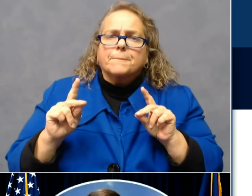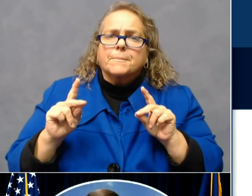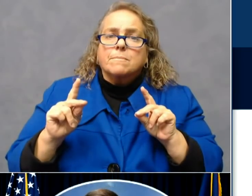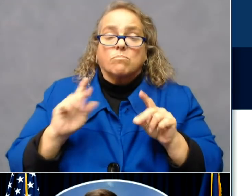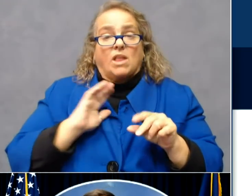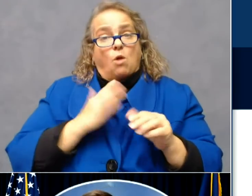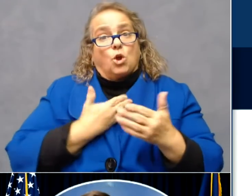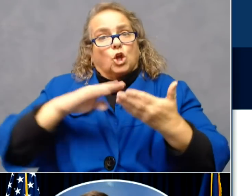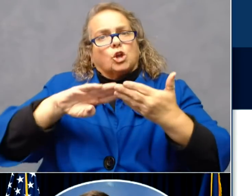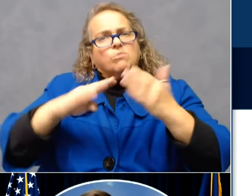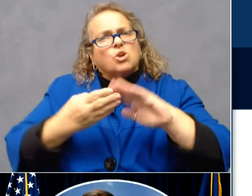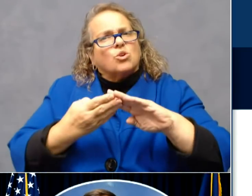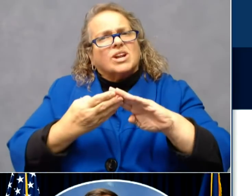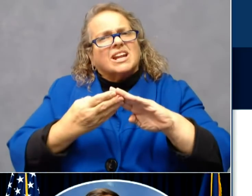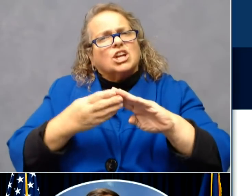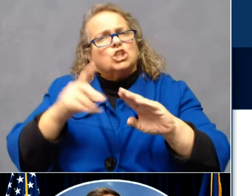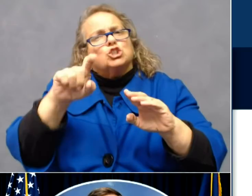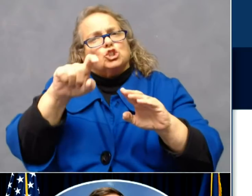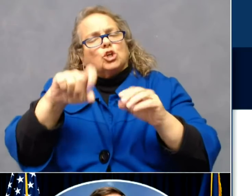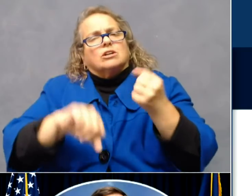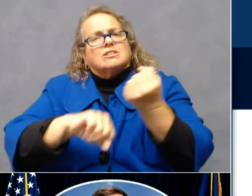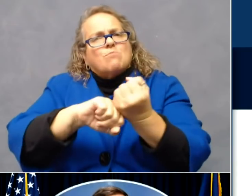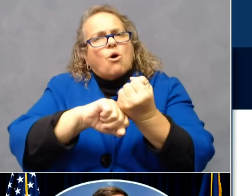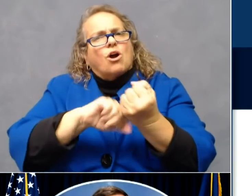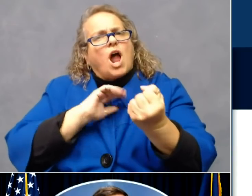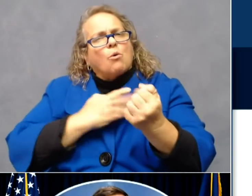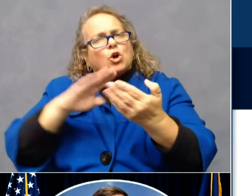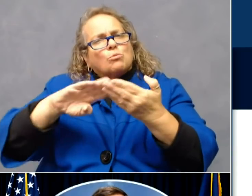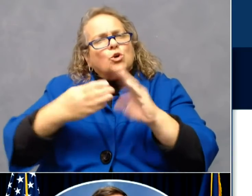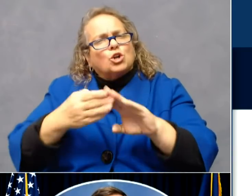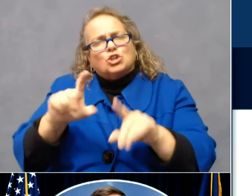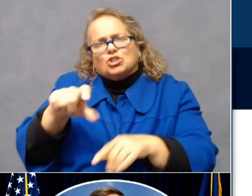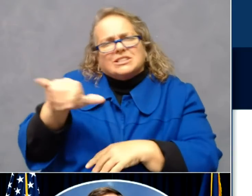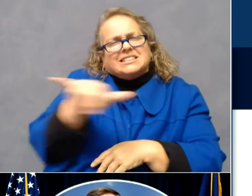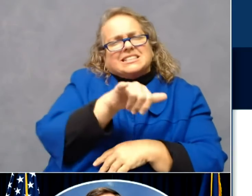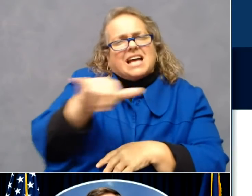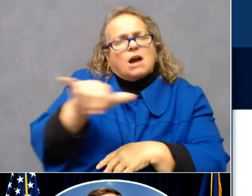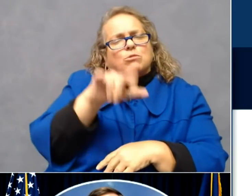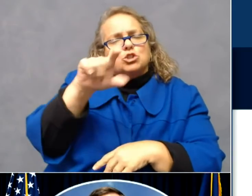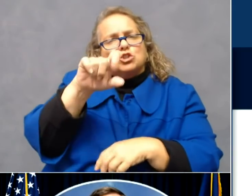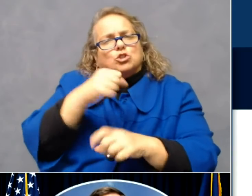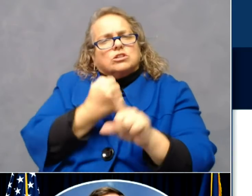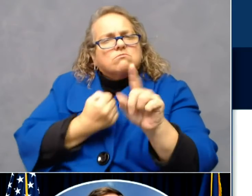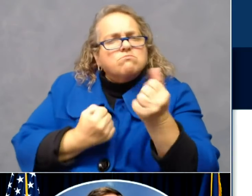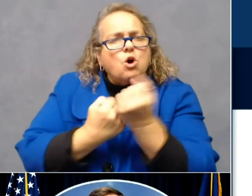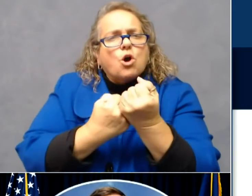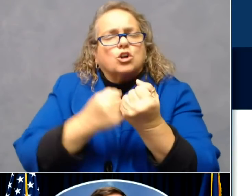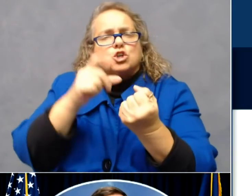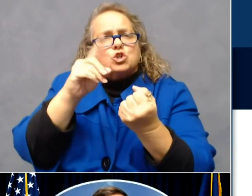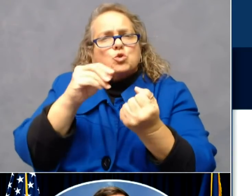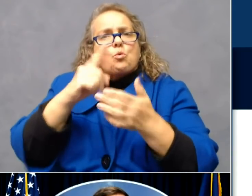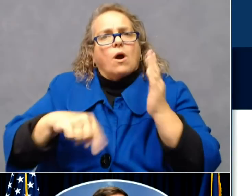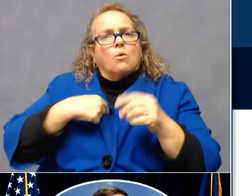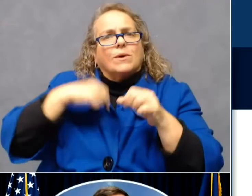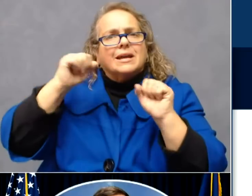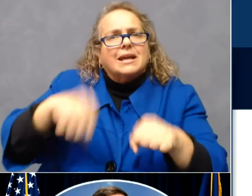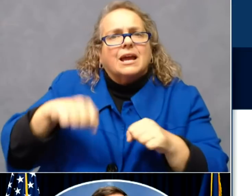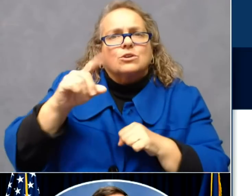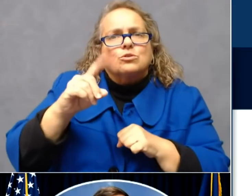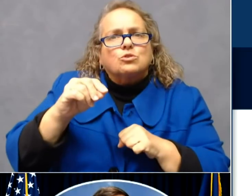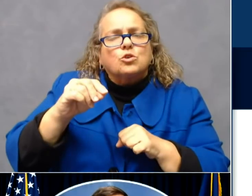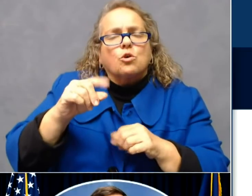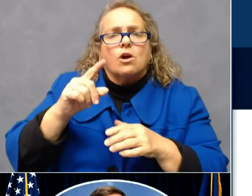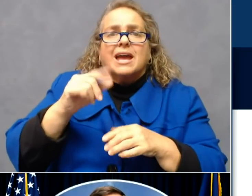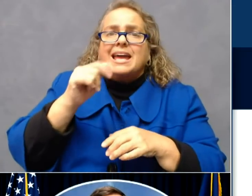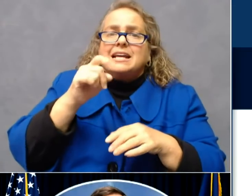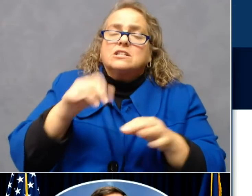need to know whether or not people in long-term care facilities get COVID is about what we do in our daily lives, the decisions